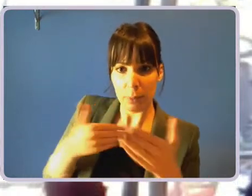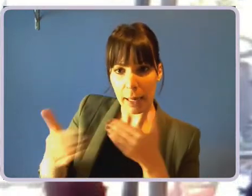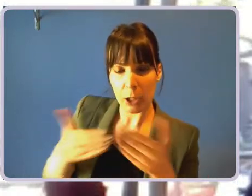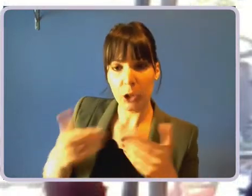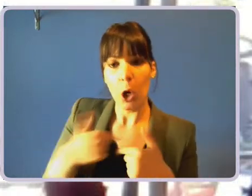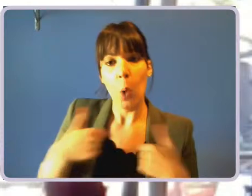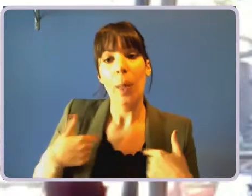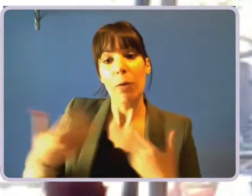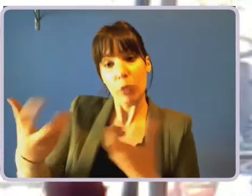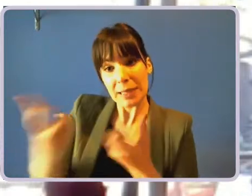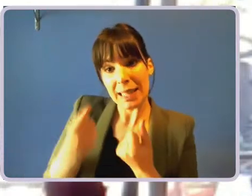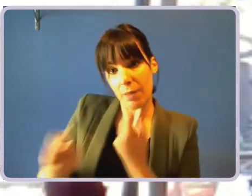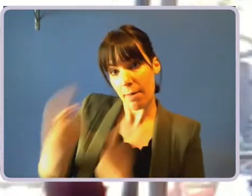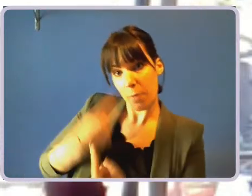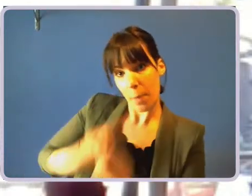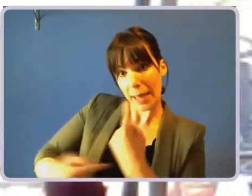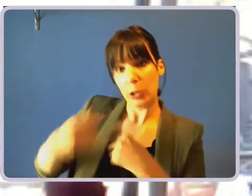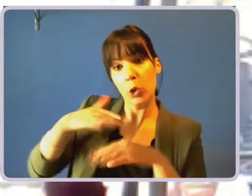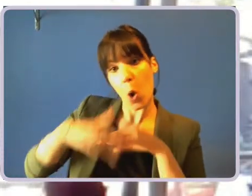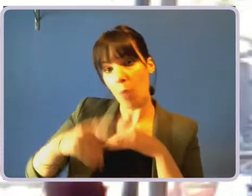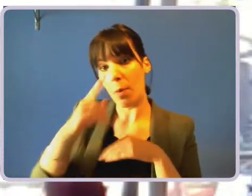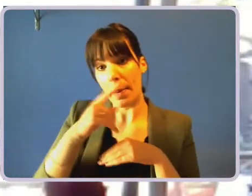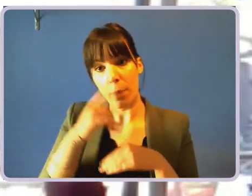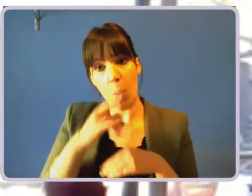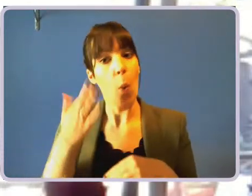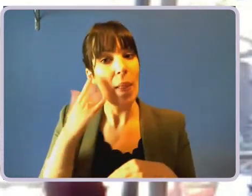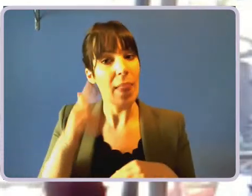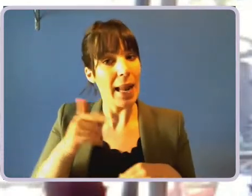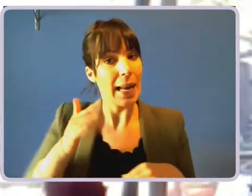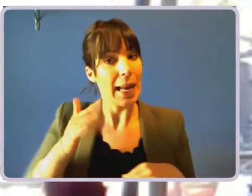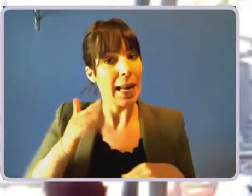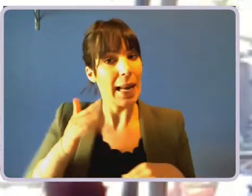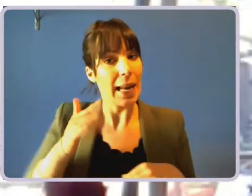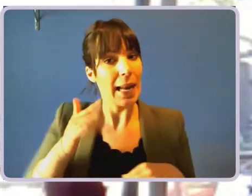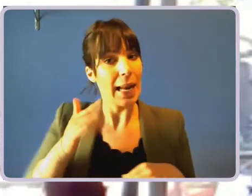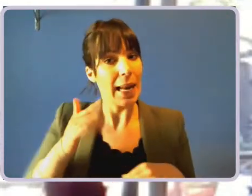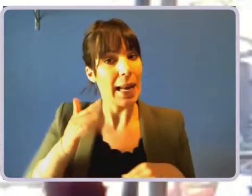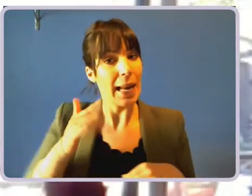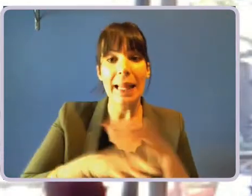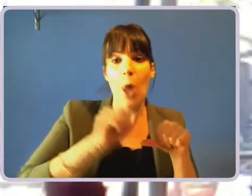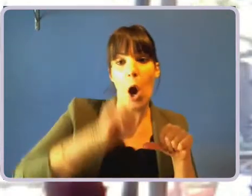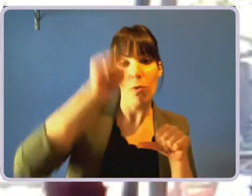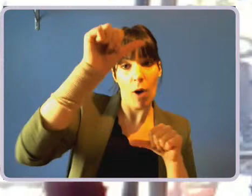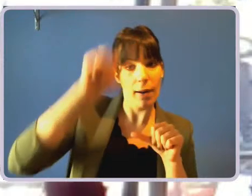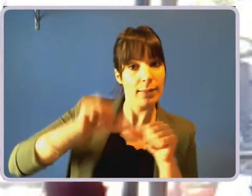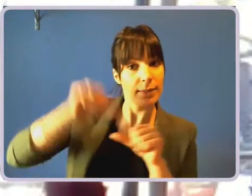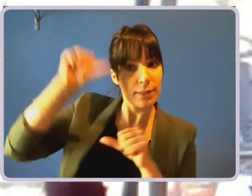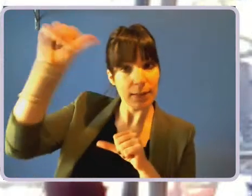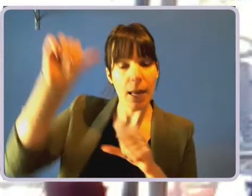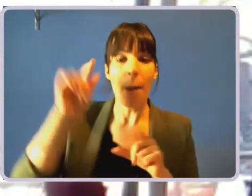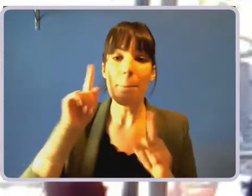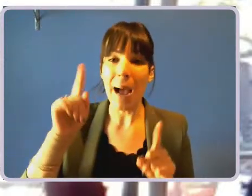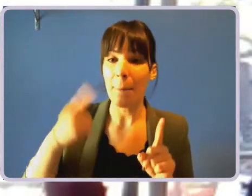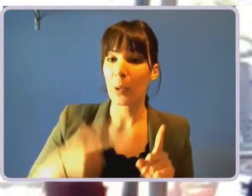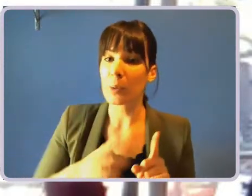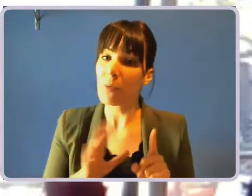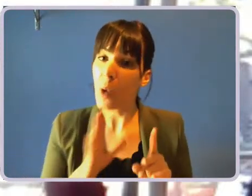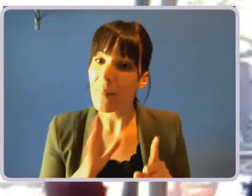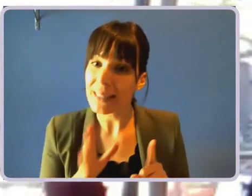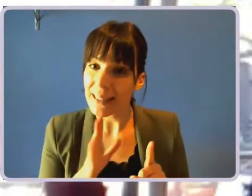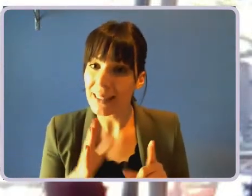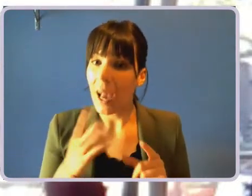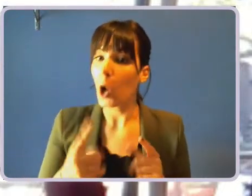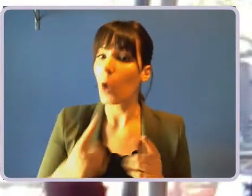people needing supports in the high-rise, but because of privacy and confidentiality, we don't